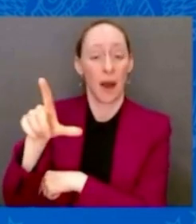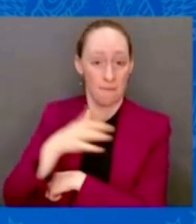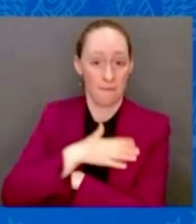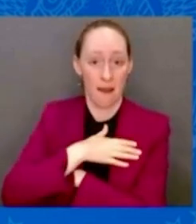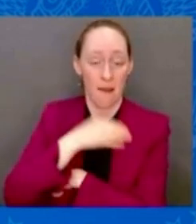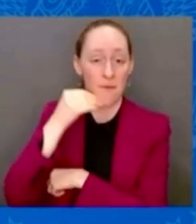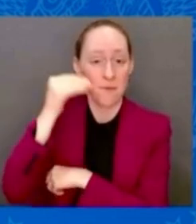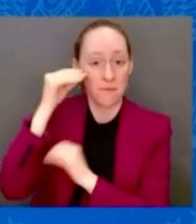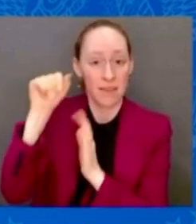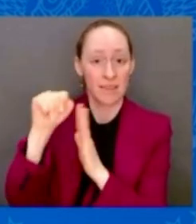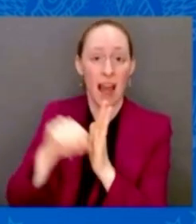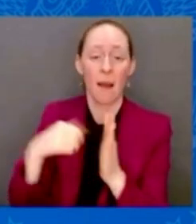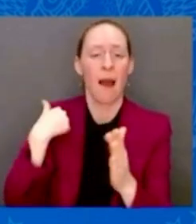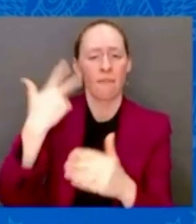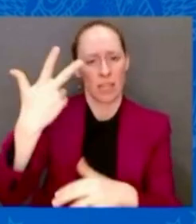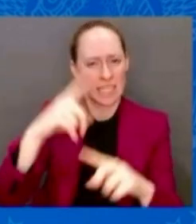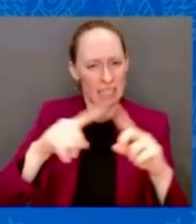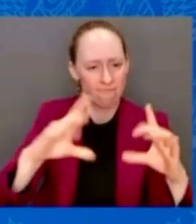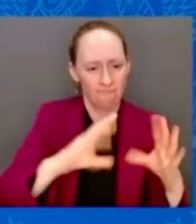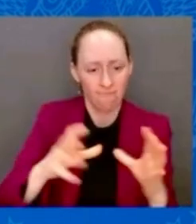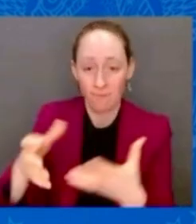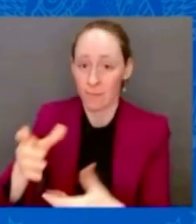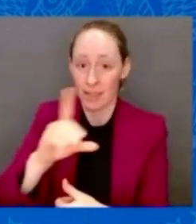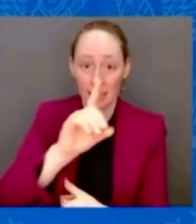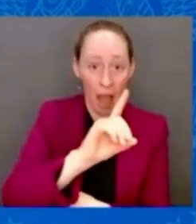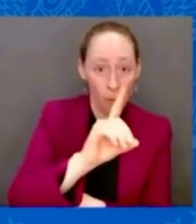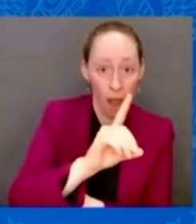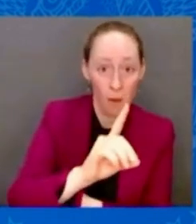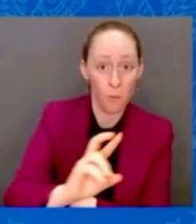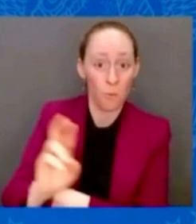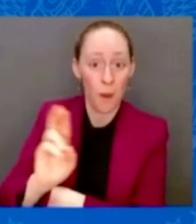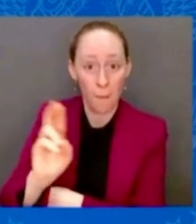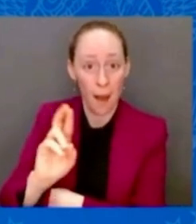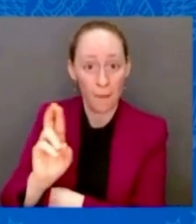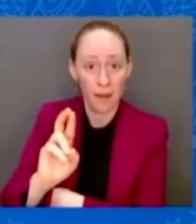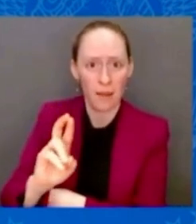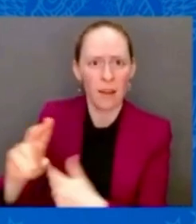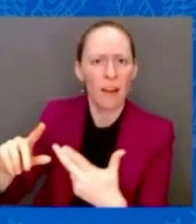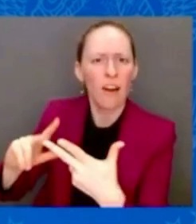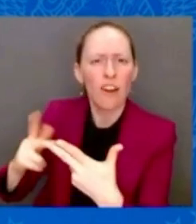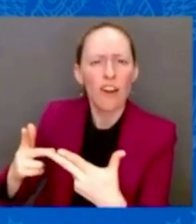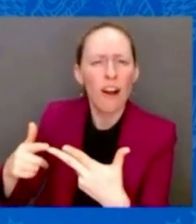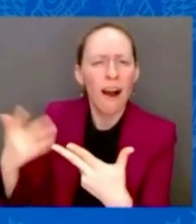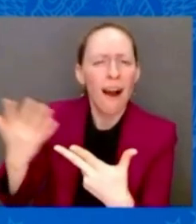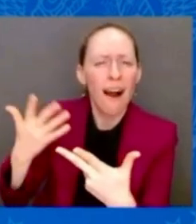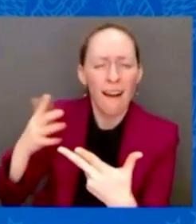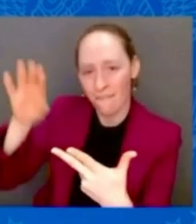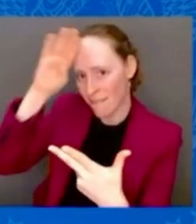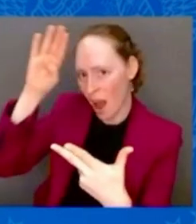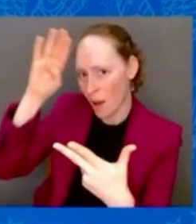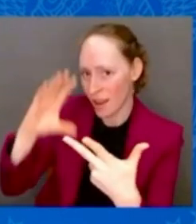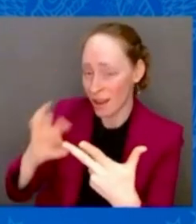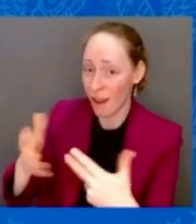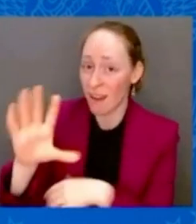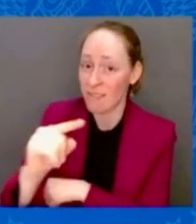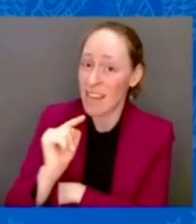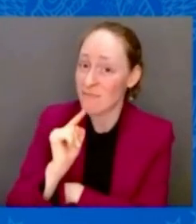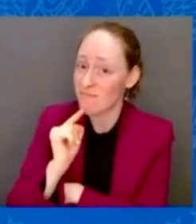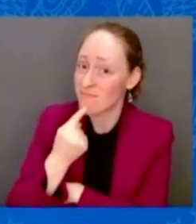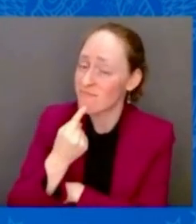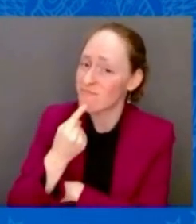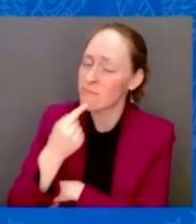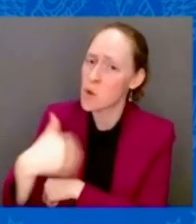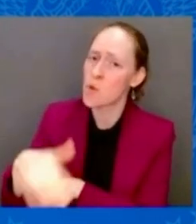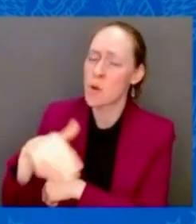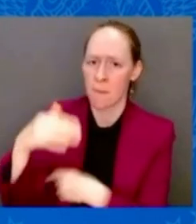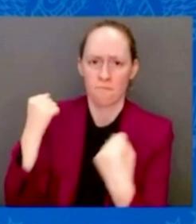kidding. You all think I'm kidding. I'm not kidding, man. That's not a joke. And I got the firefighters, and I won by a landslide